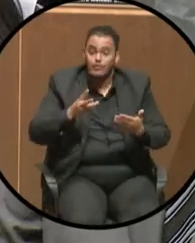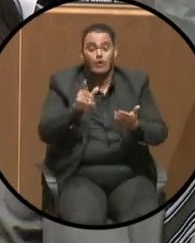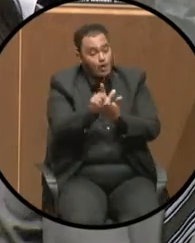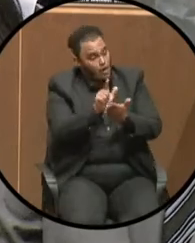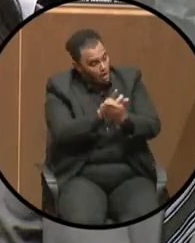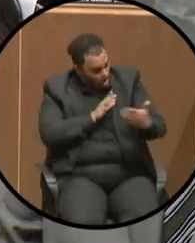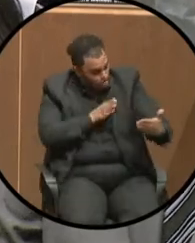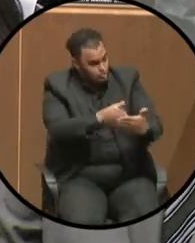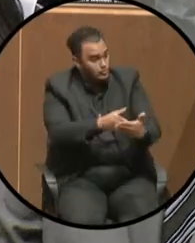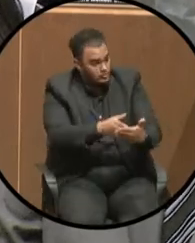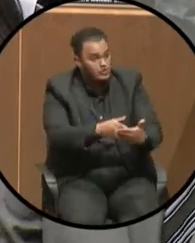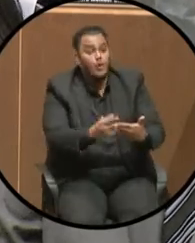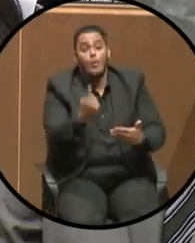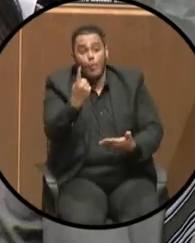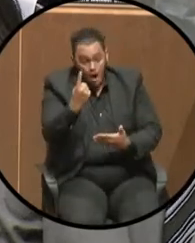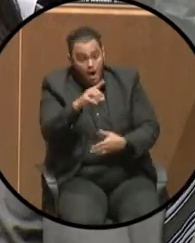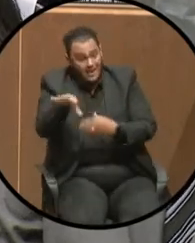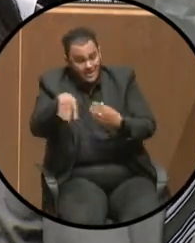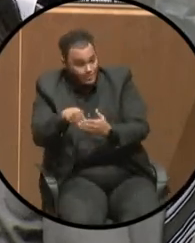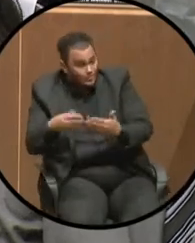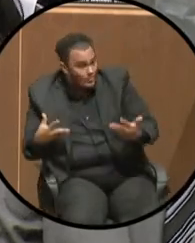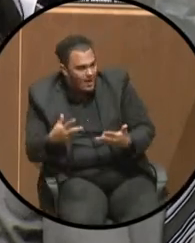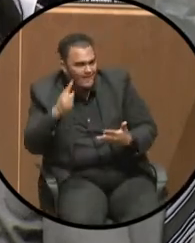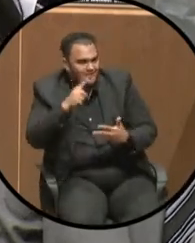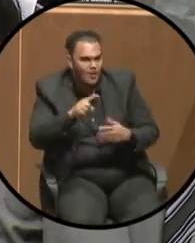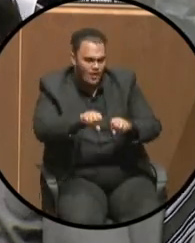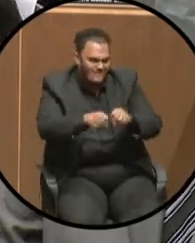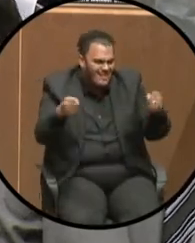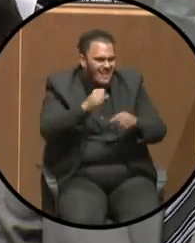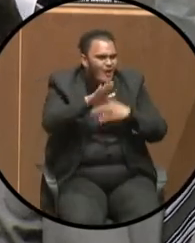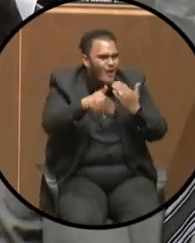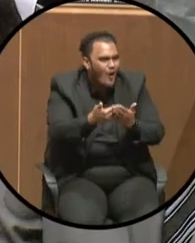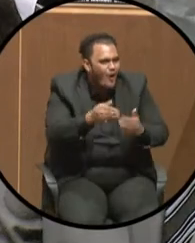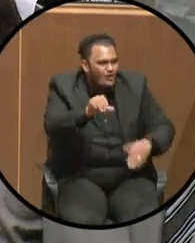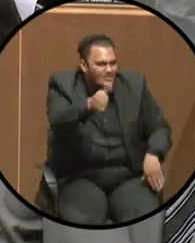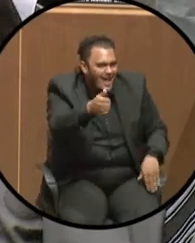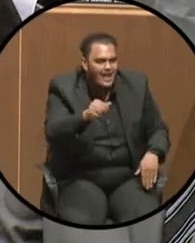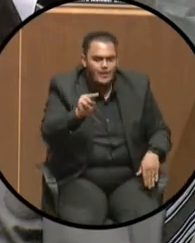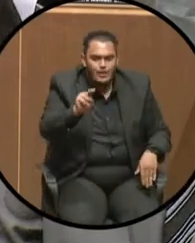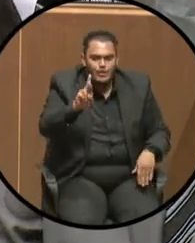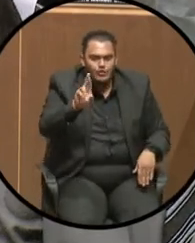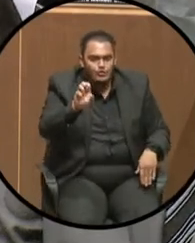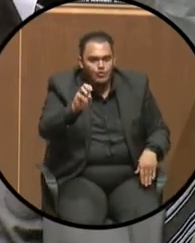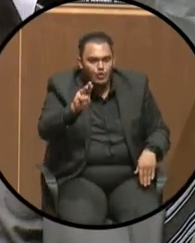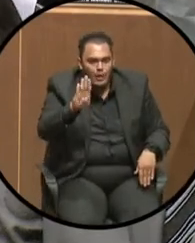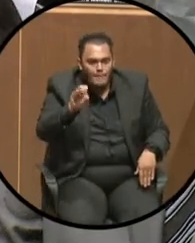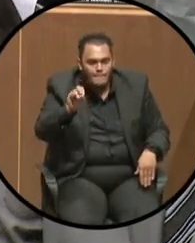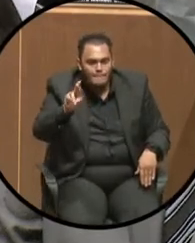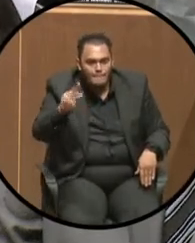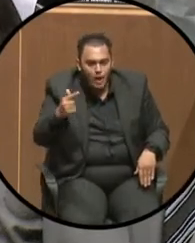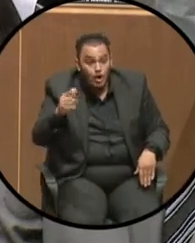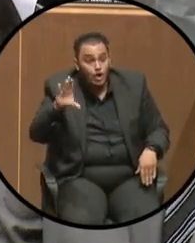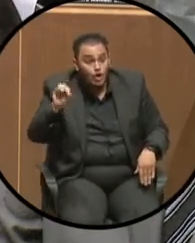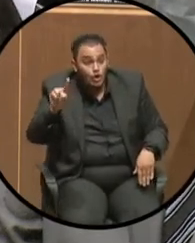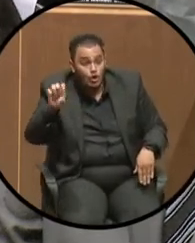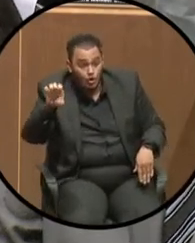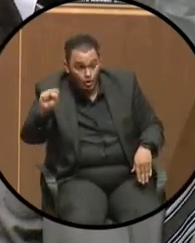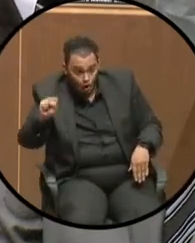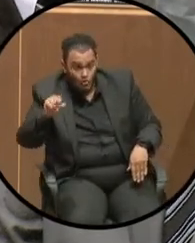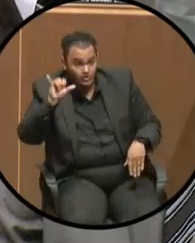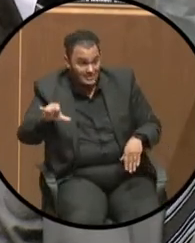CDC, including one for violating all 10 Nuremberg codes. You should recall that the Nuremberg codes were enacted